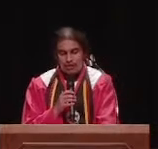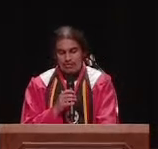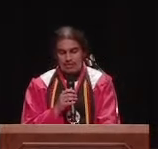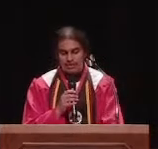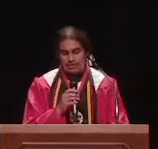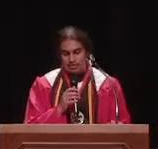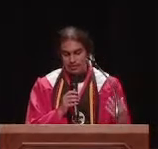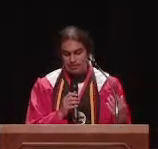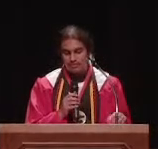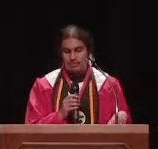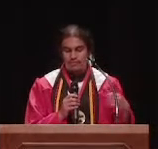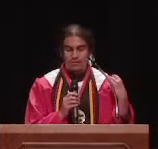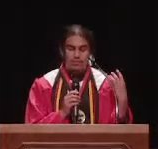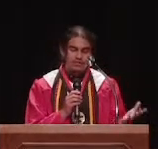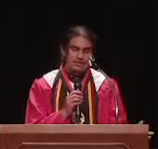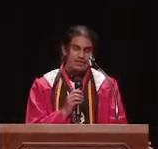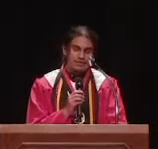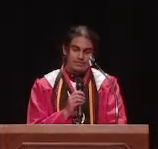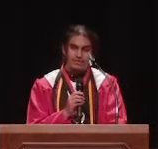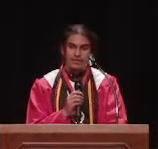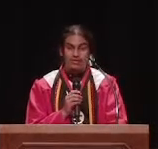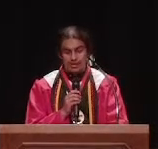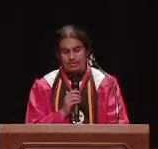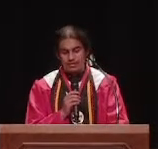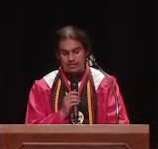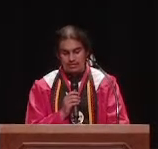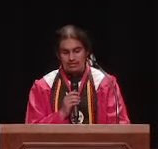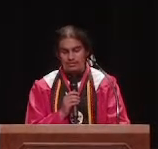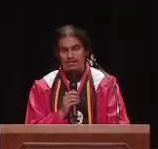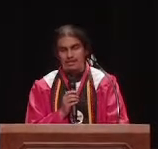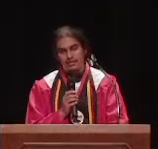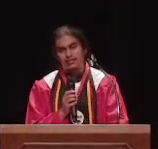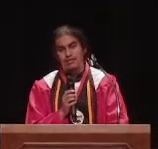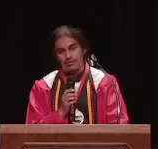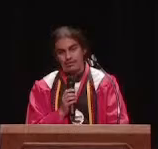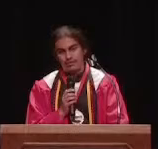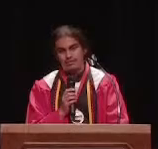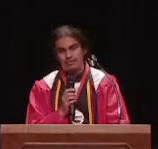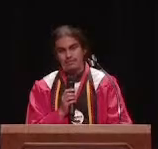Thank you all for listening to me. Once again, congratulations to the class of 2022.